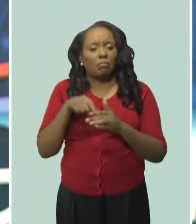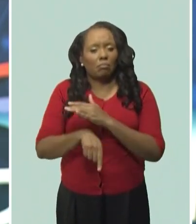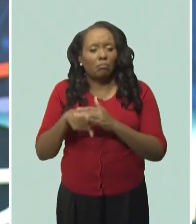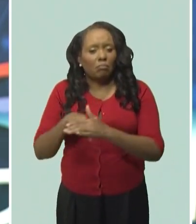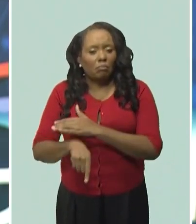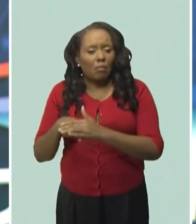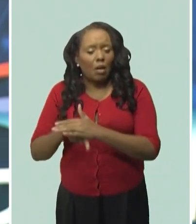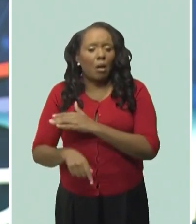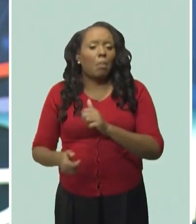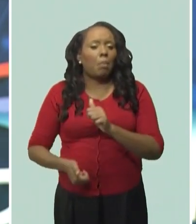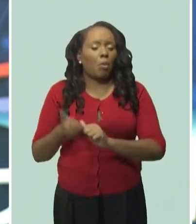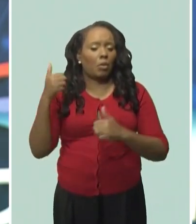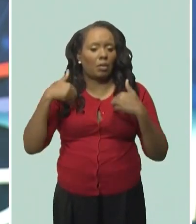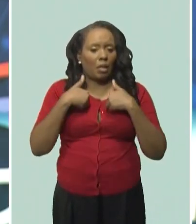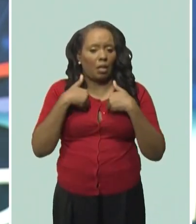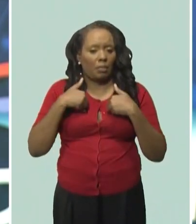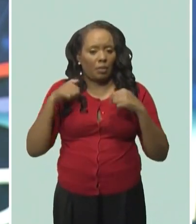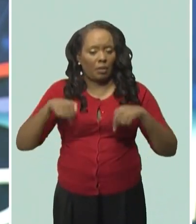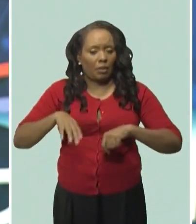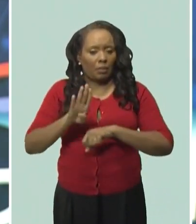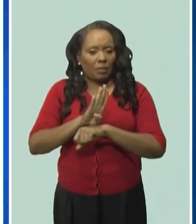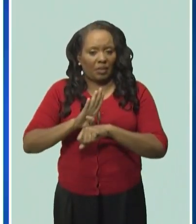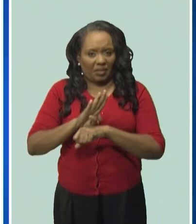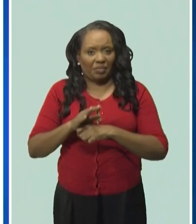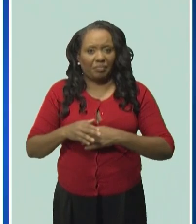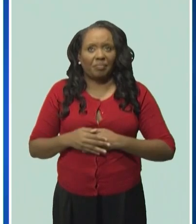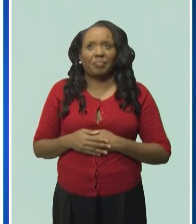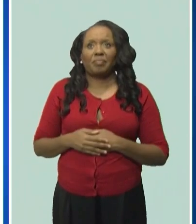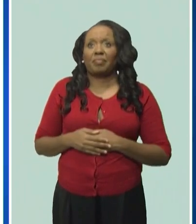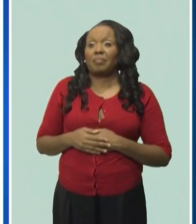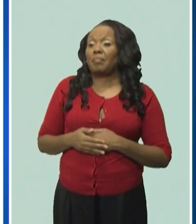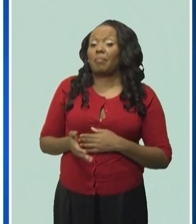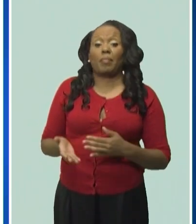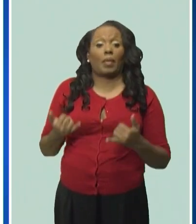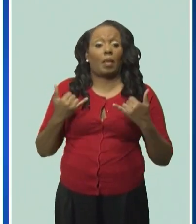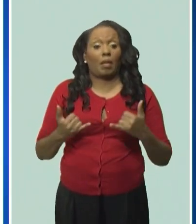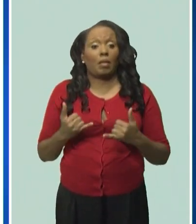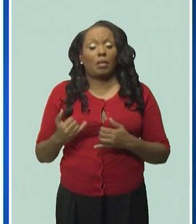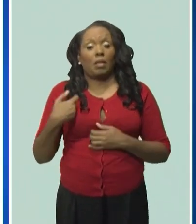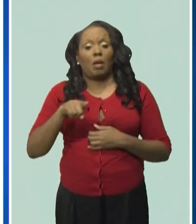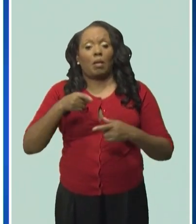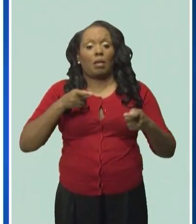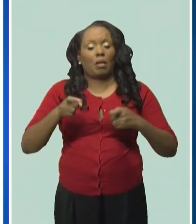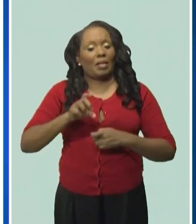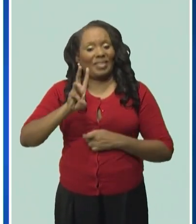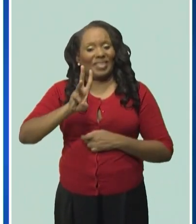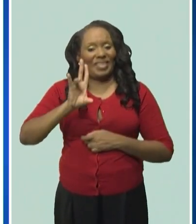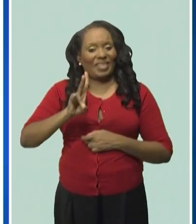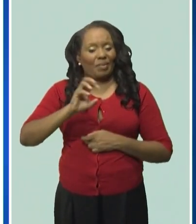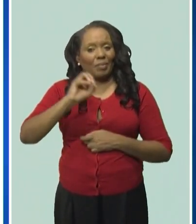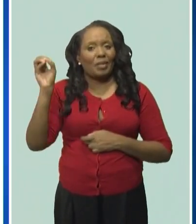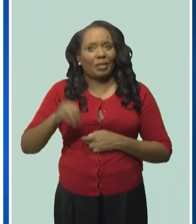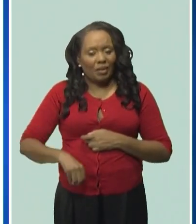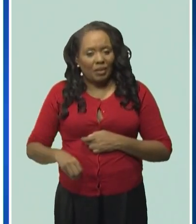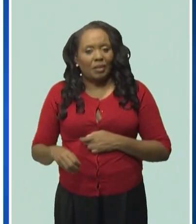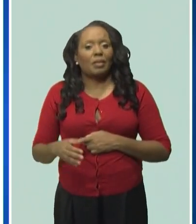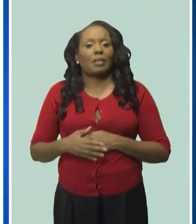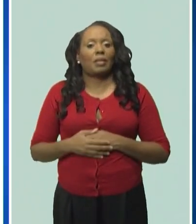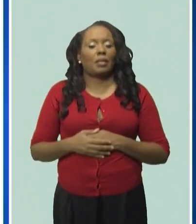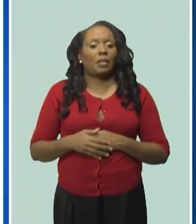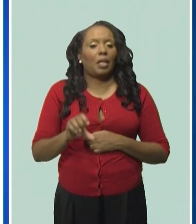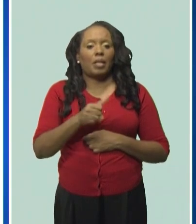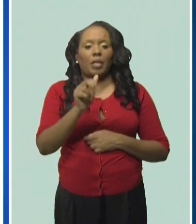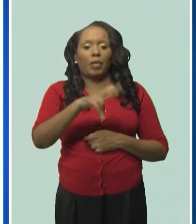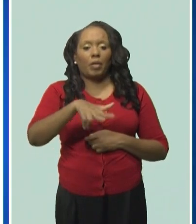the slaughtering market. Presently, Southern Meats controls 67% of the market, and the other 33%